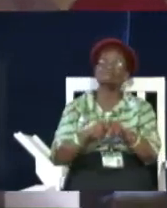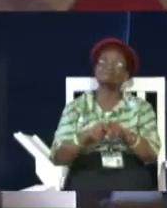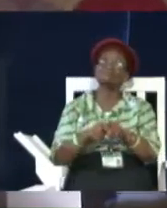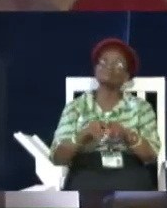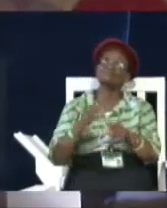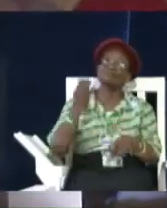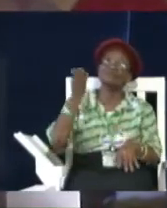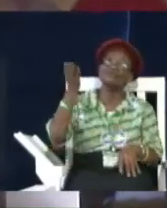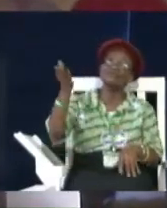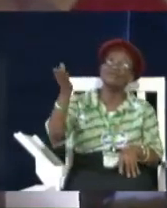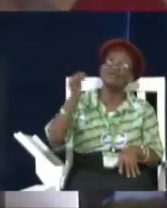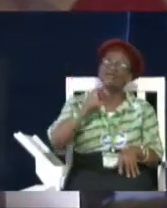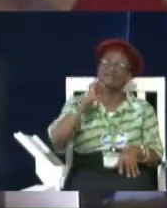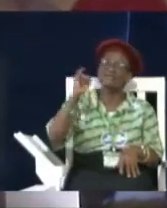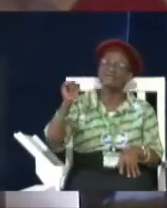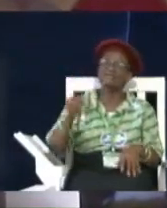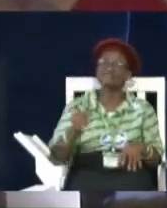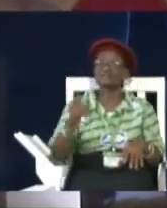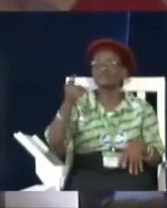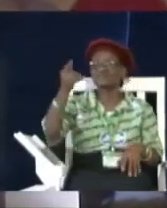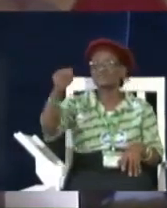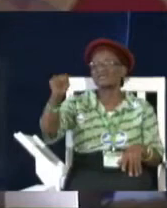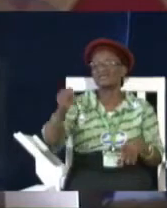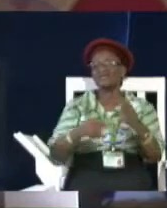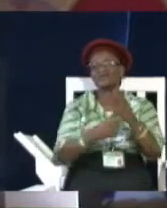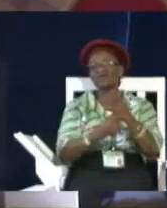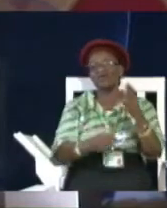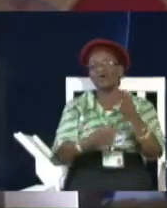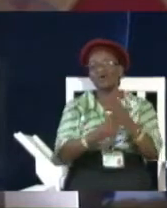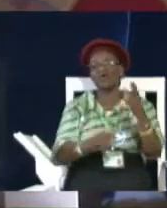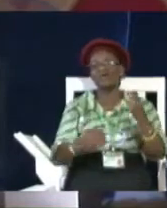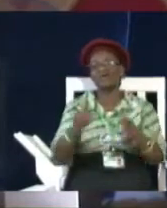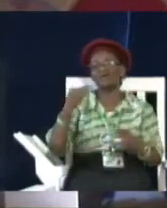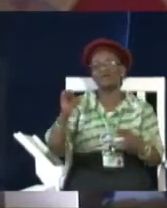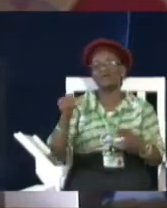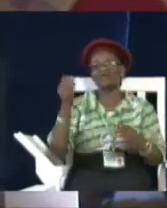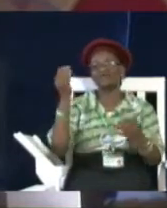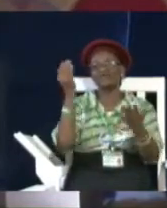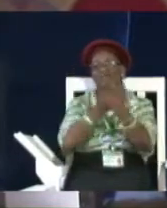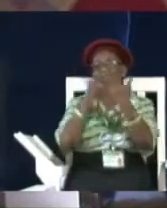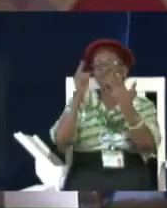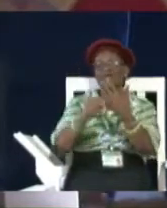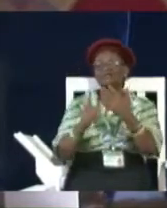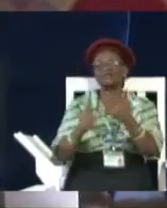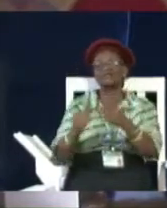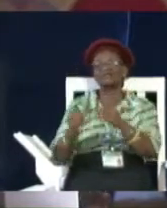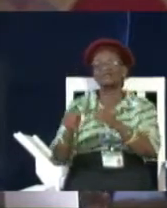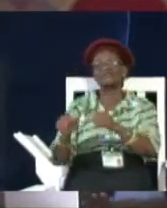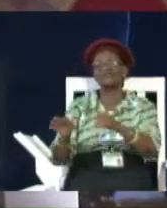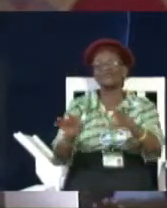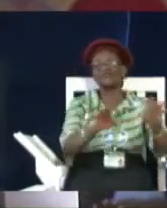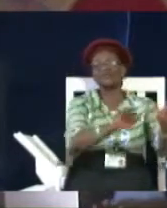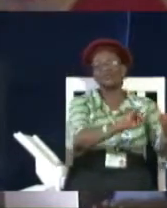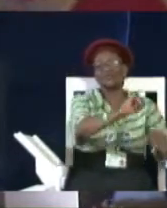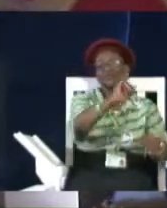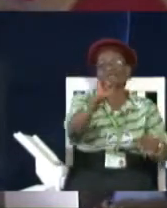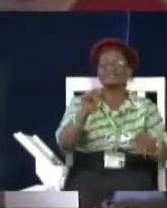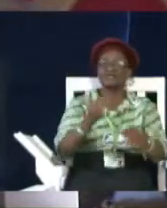there is the oil of gladness flowing freely here tonight.